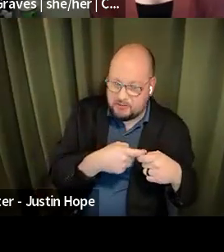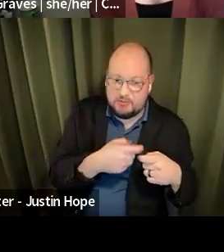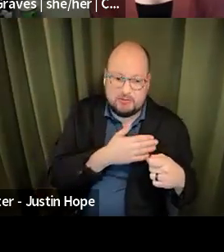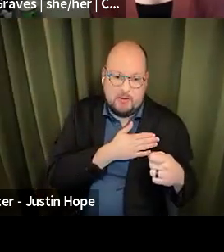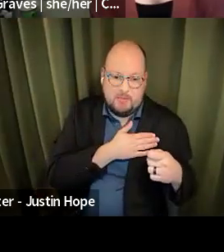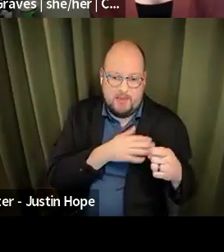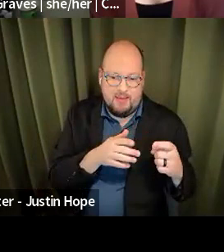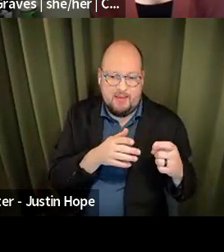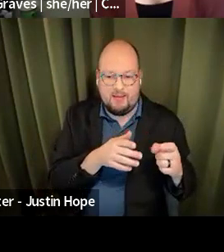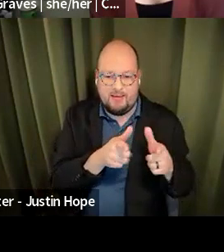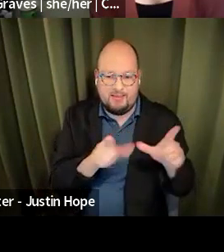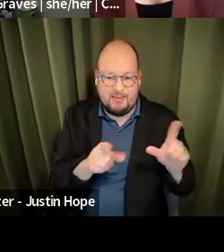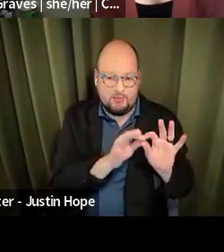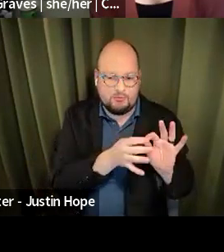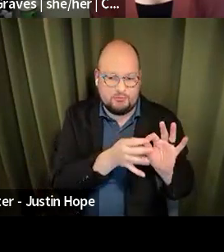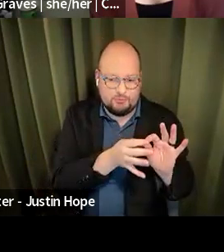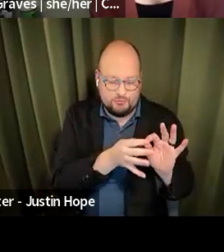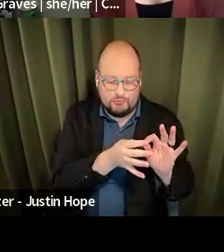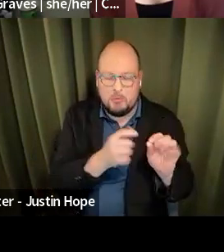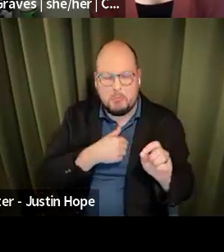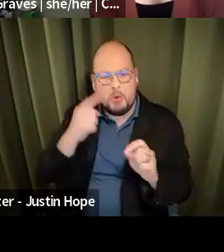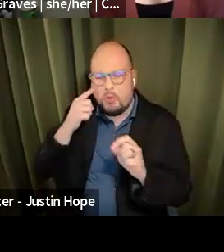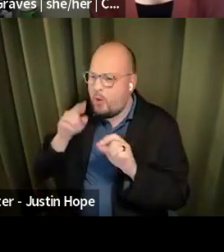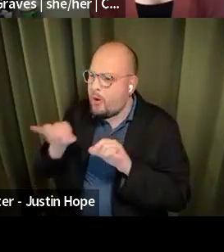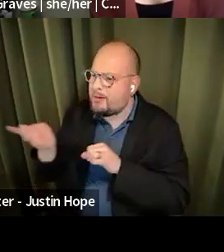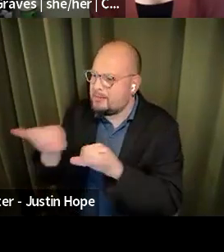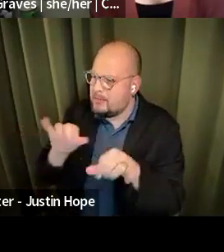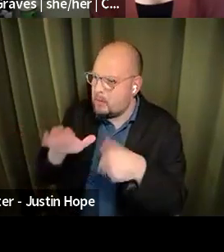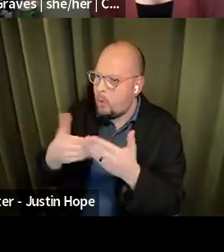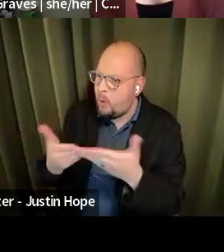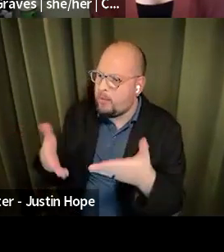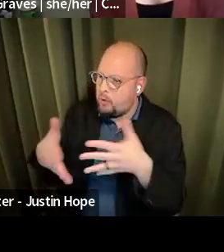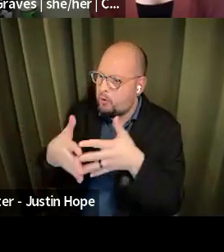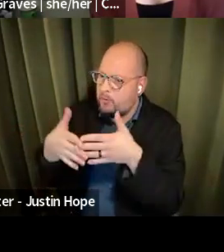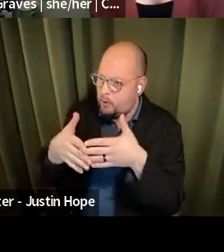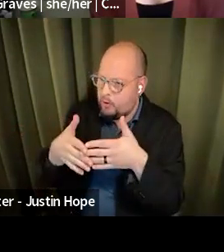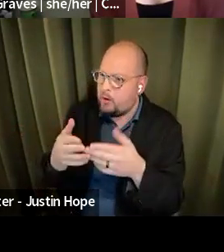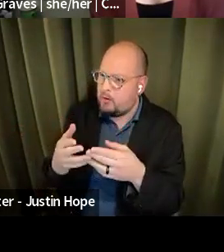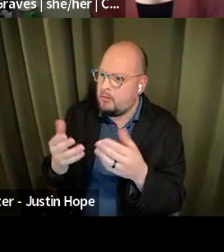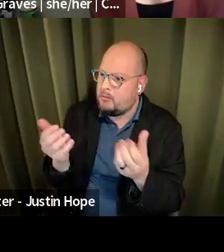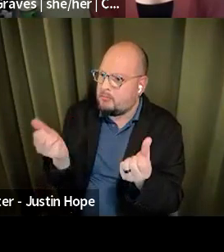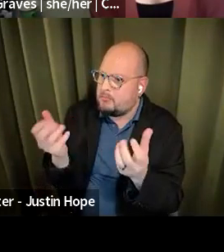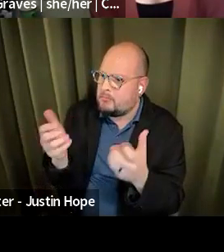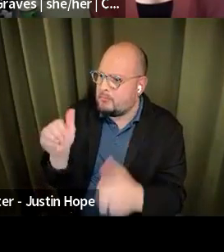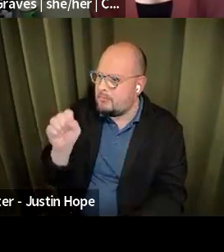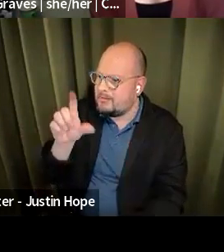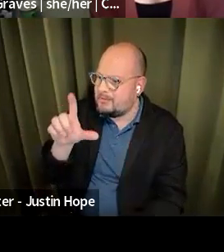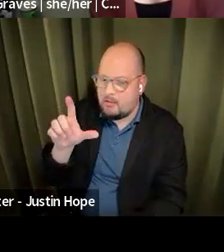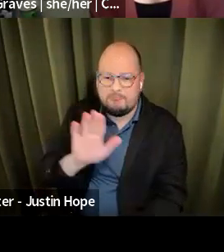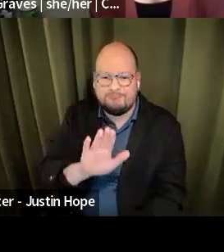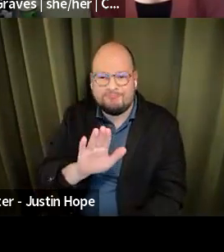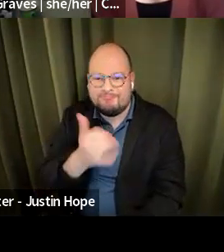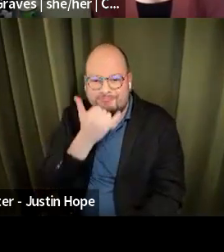for, used American Sign Language if they were in the United States. But in fact, there's a big variety of